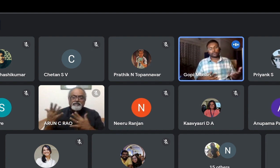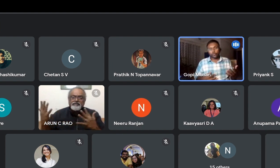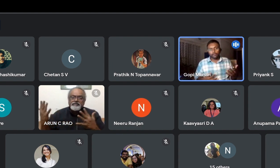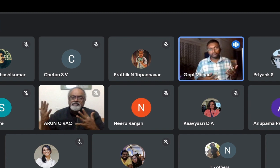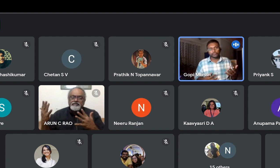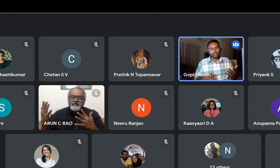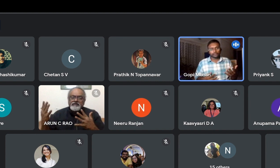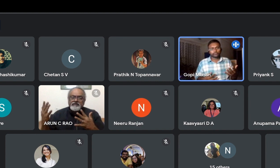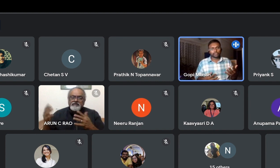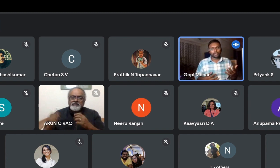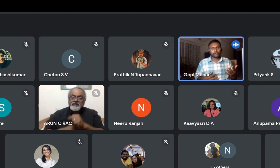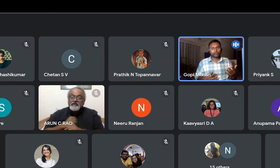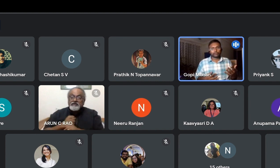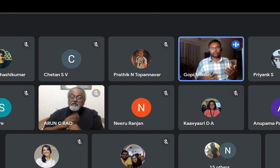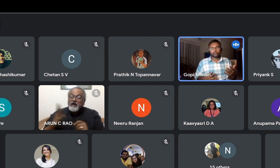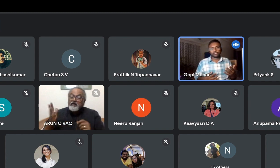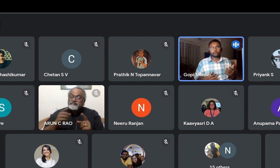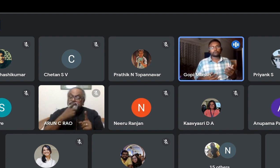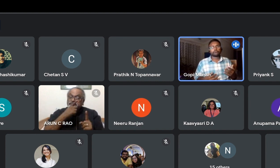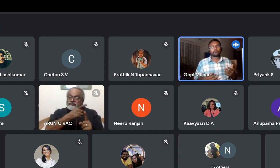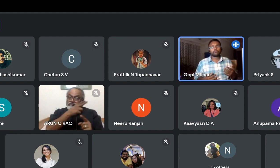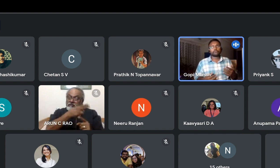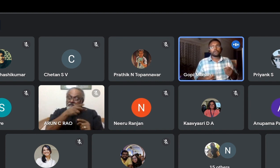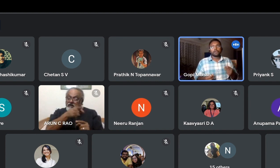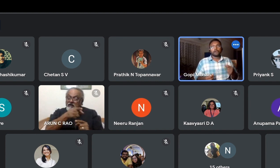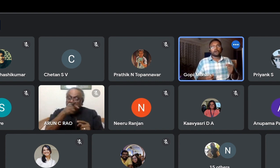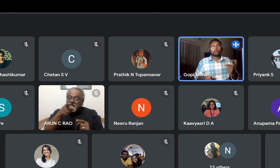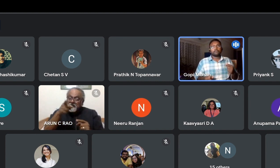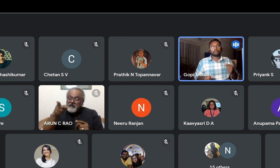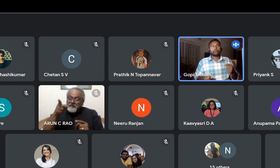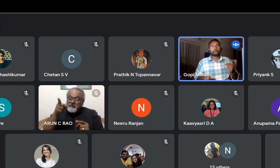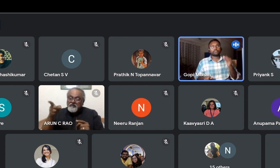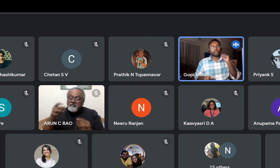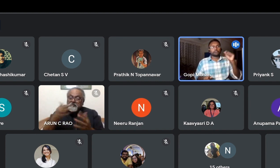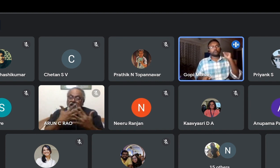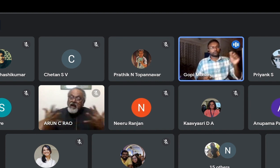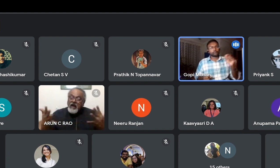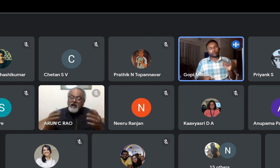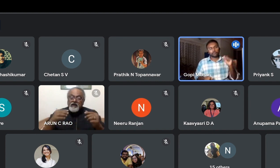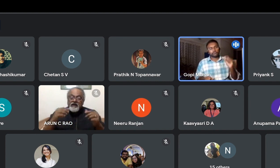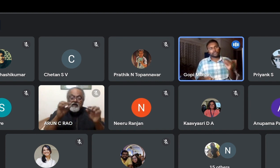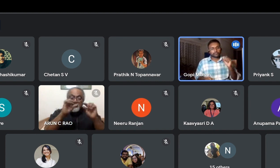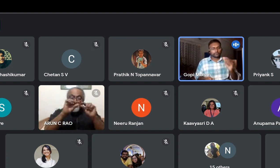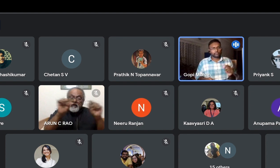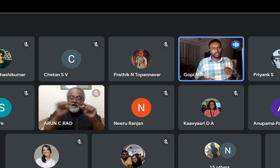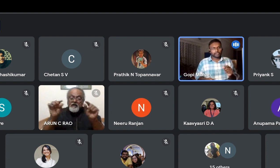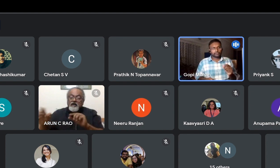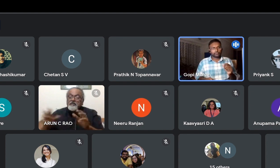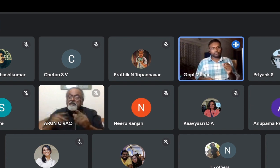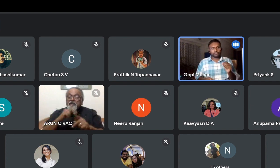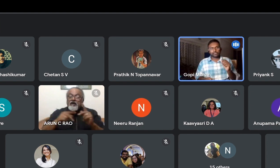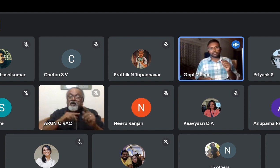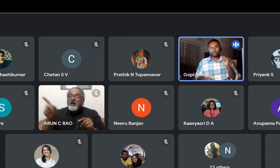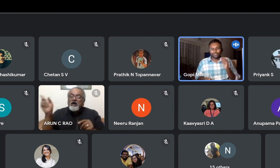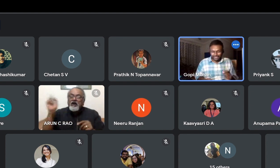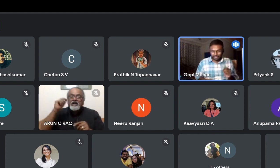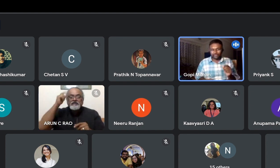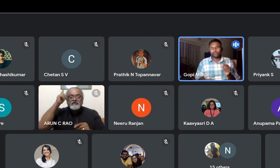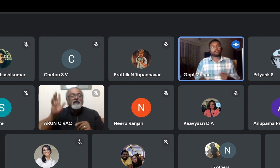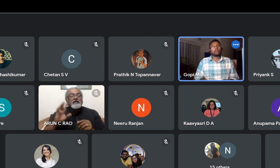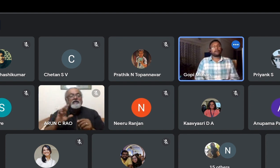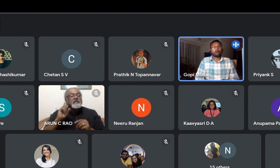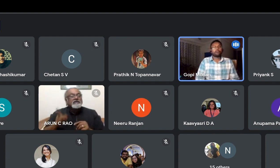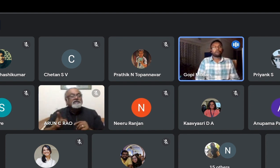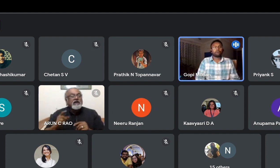address a lot of things, and we were able to sort of strike those chords in people's mind and sort of make them